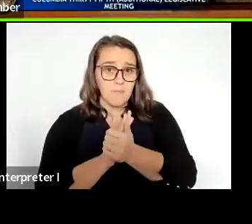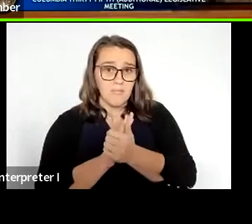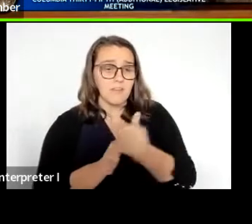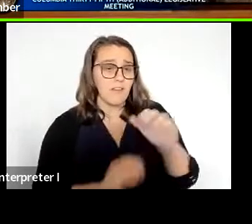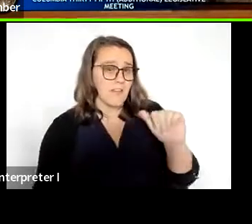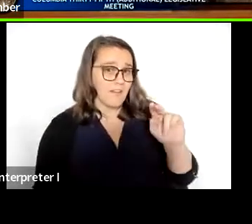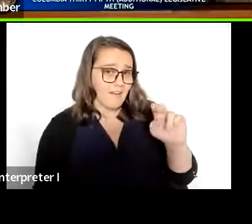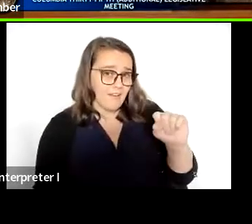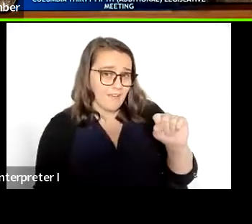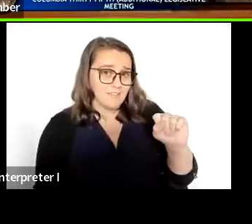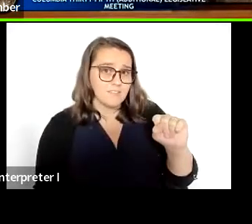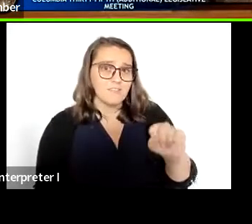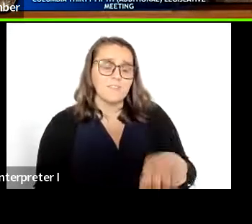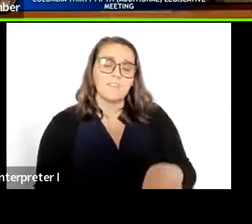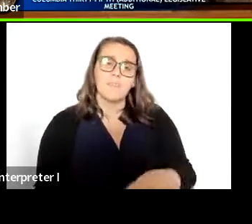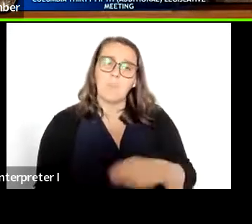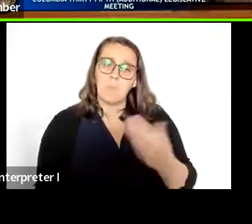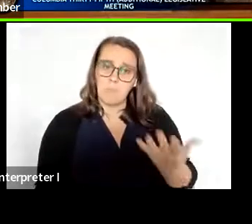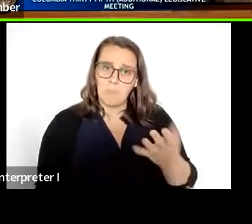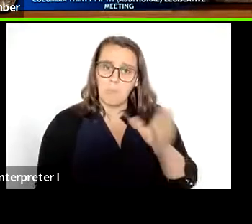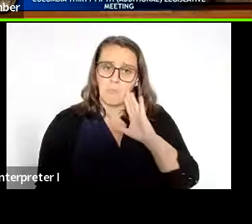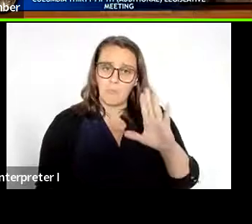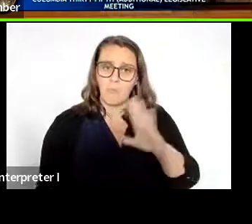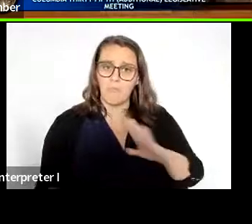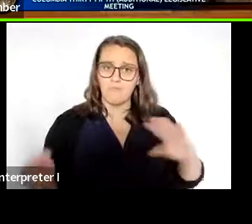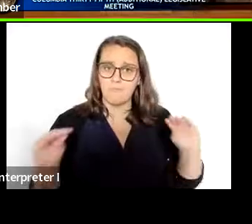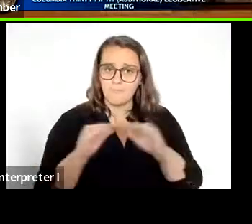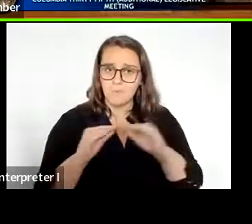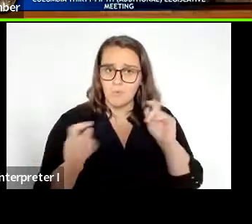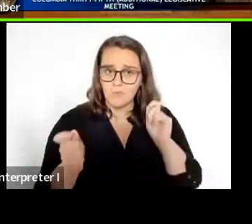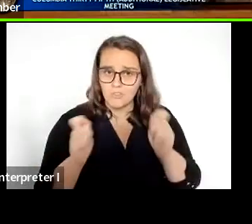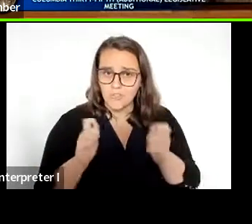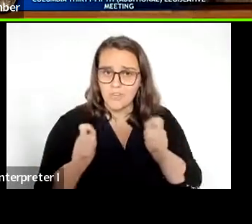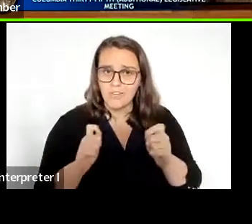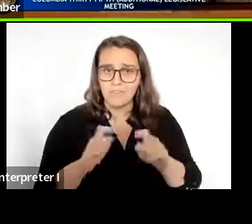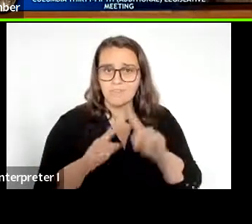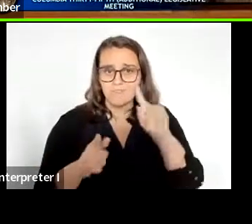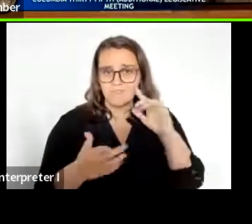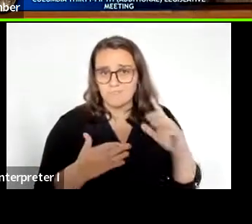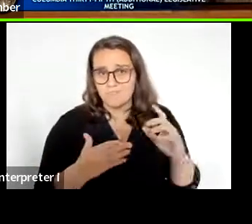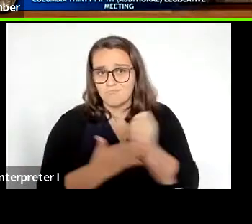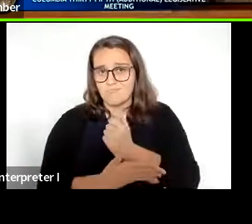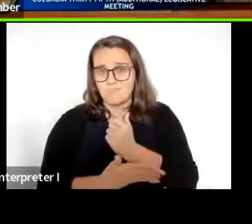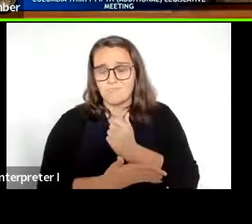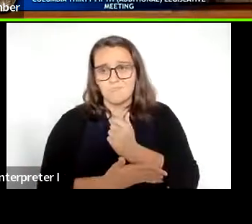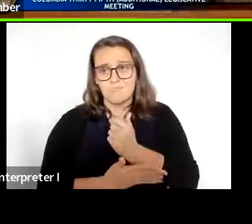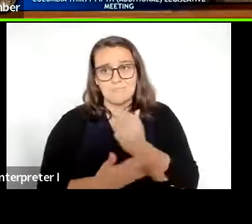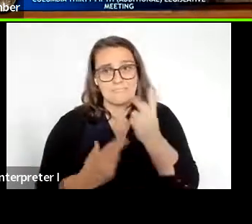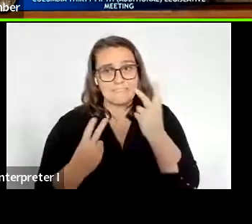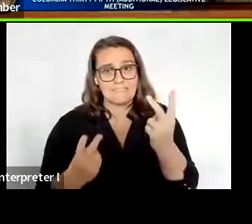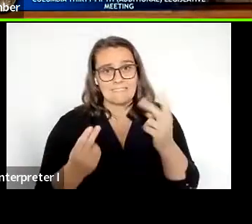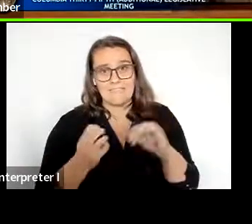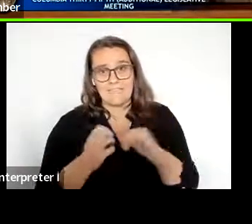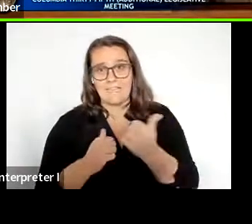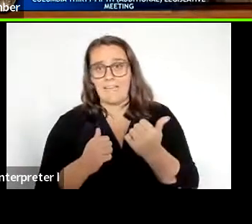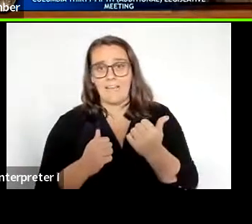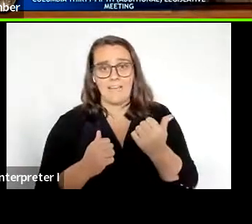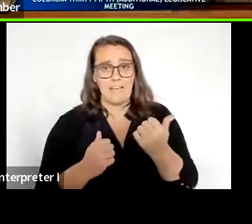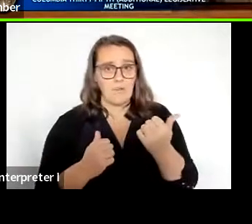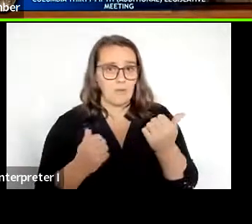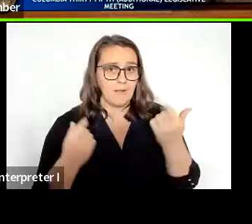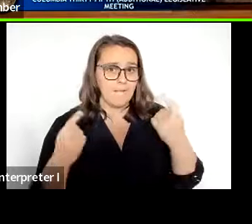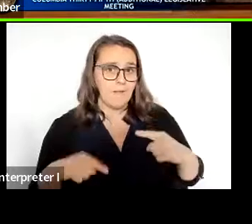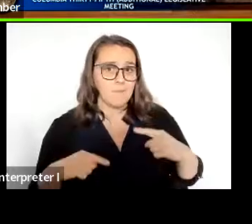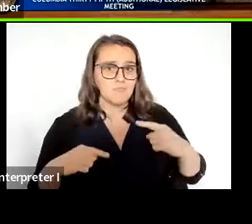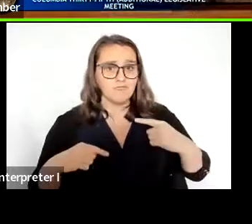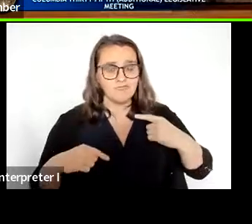of substitute. We are going to have other changes. I think we should take the opportunity to see how this plays out, what we need to